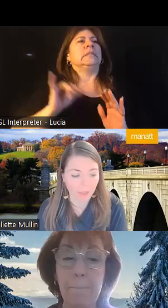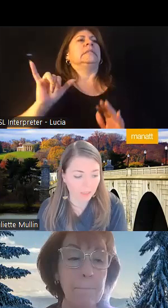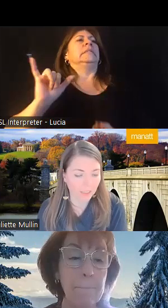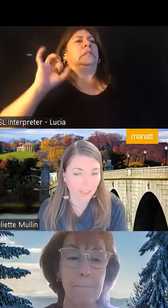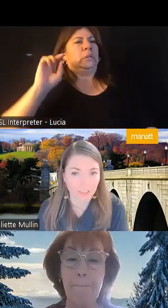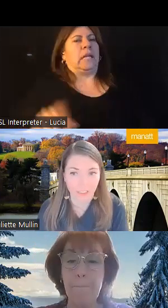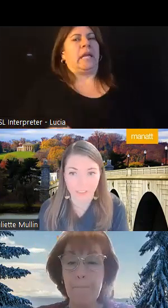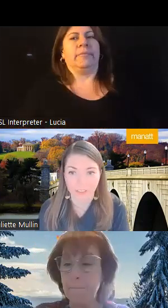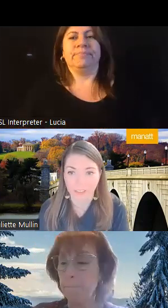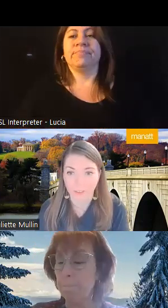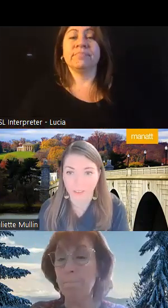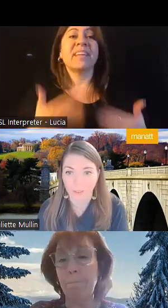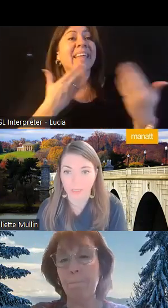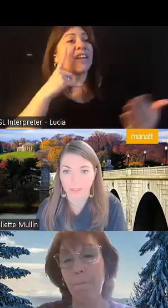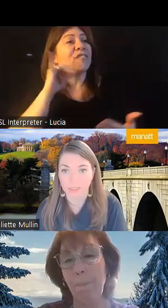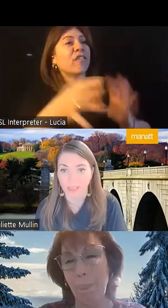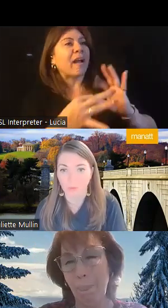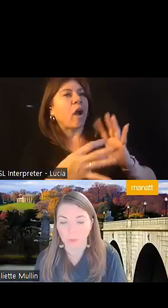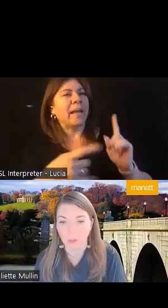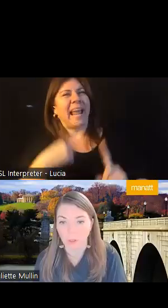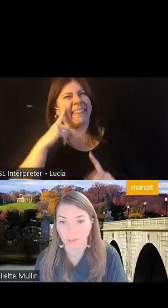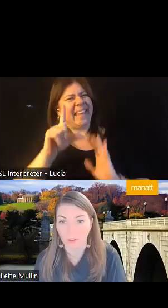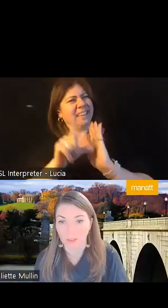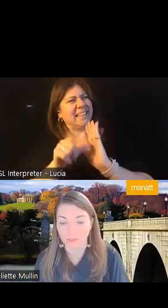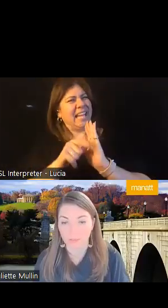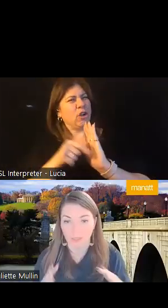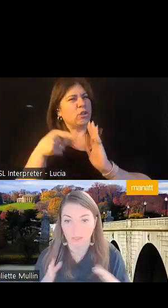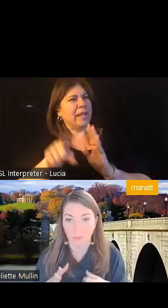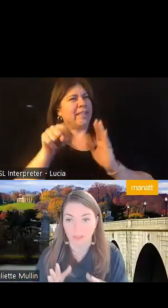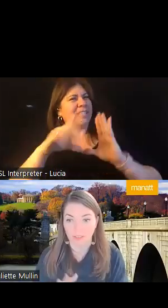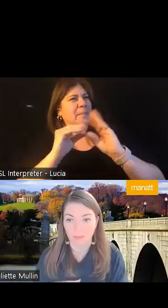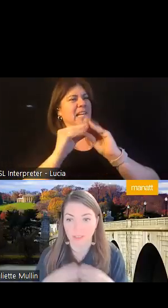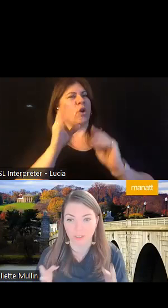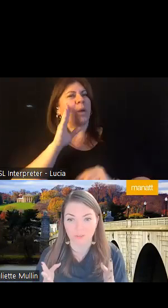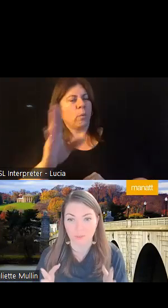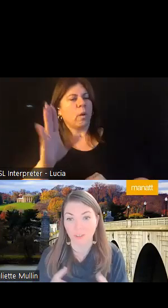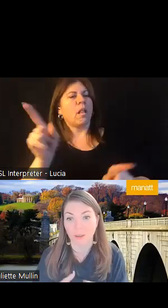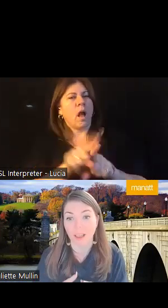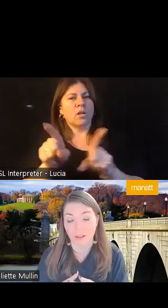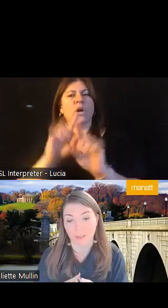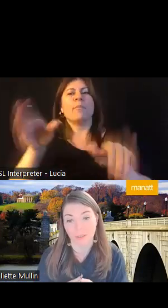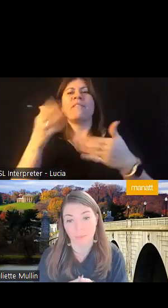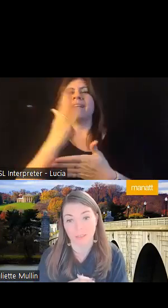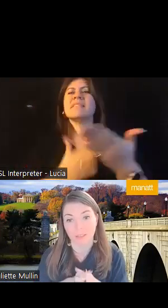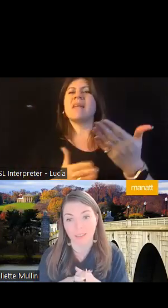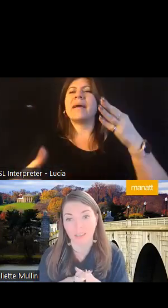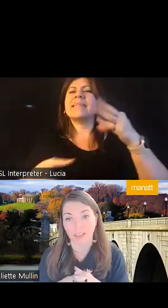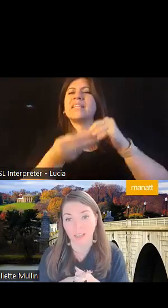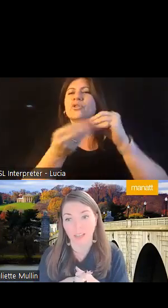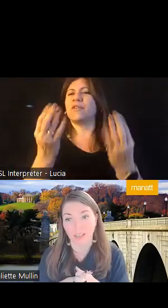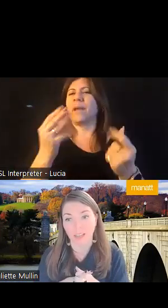Thank you for that comment. And I think a little later in the meeting today, we will also provide some additional information about how to